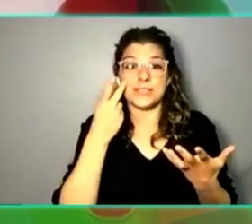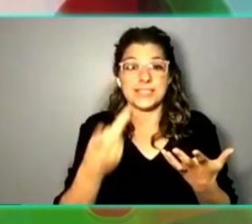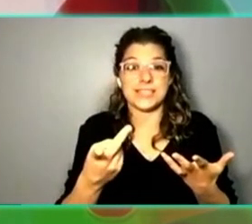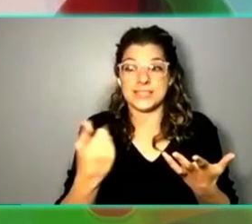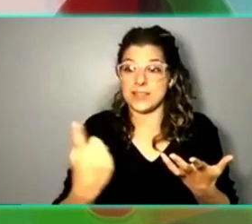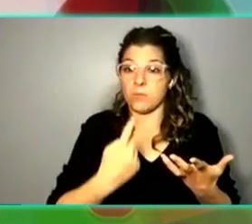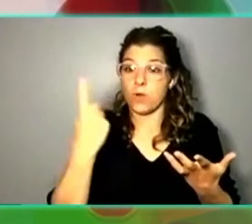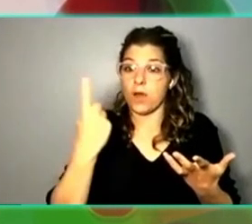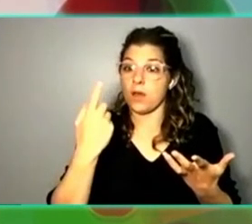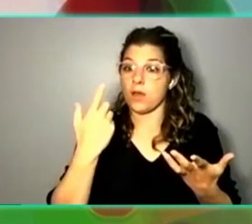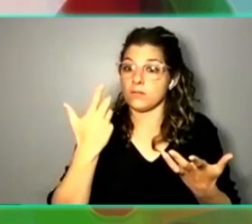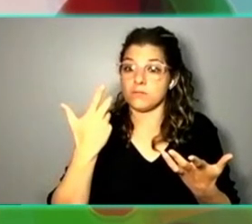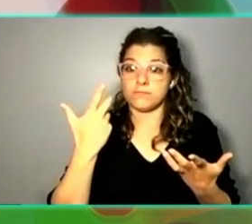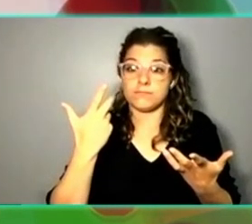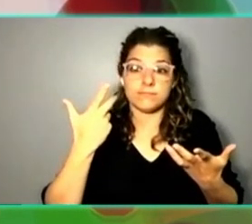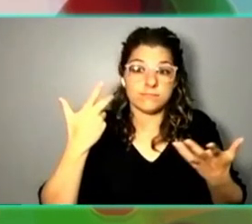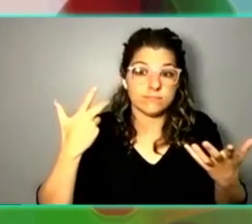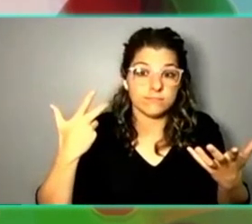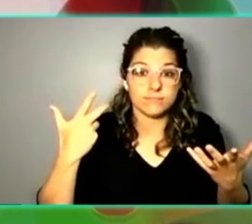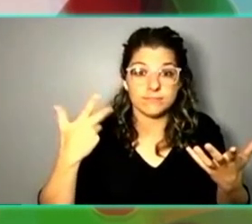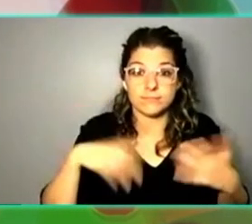who, you know, is